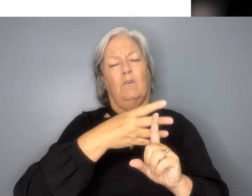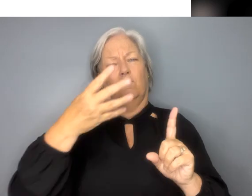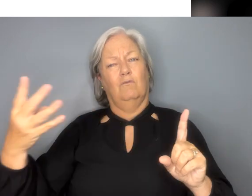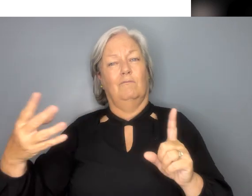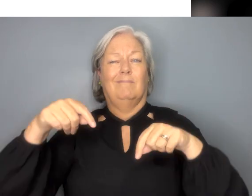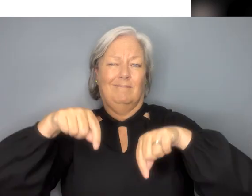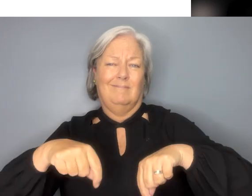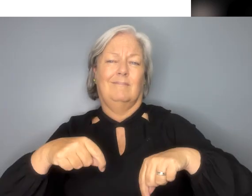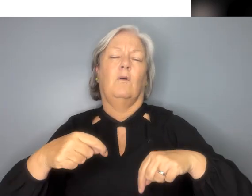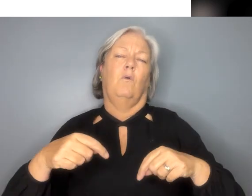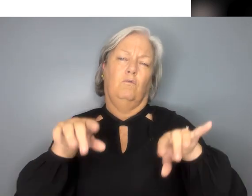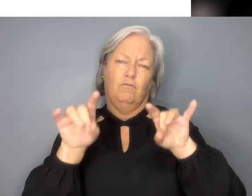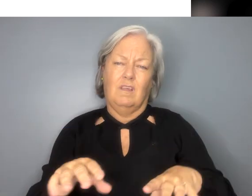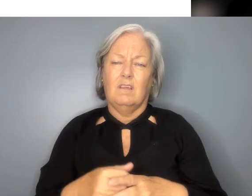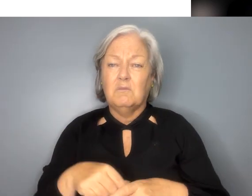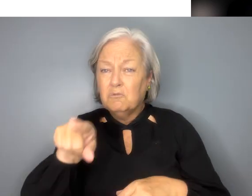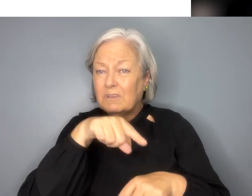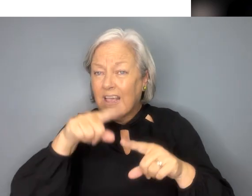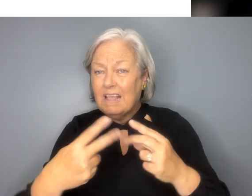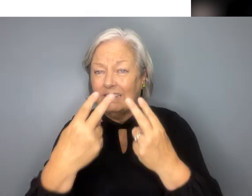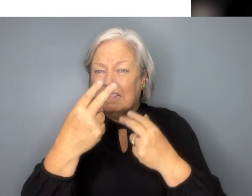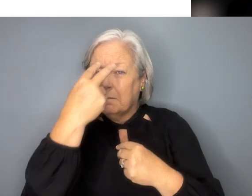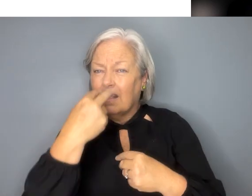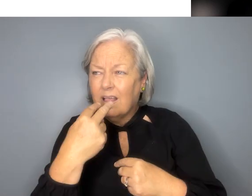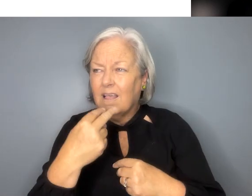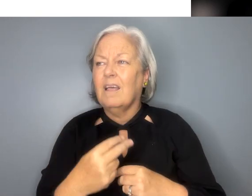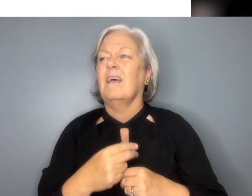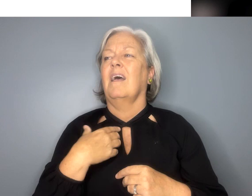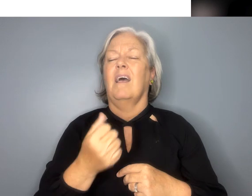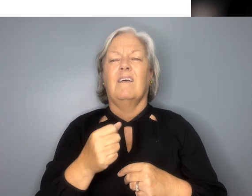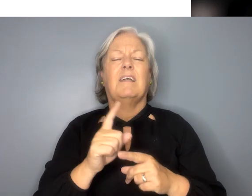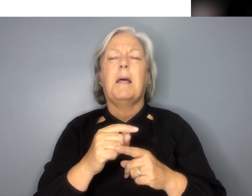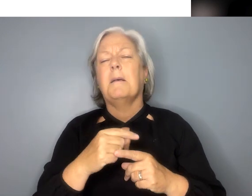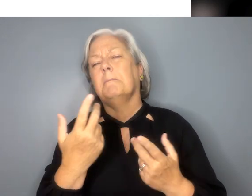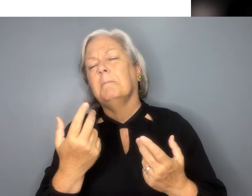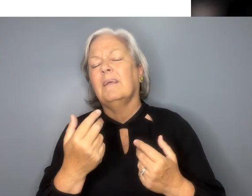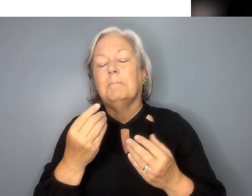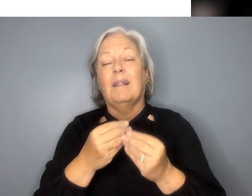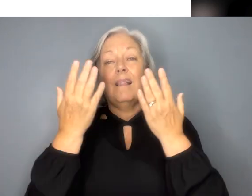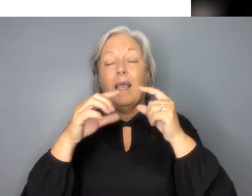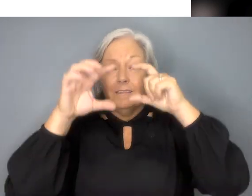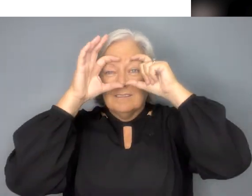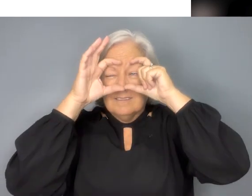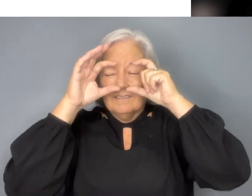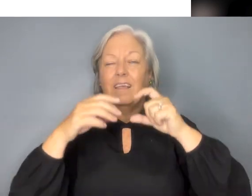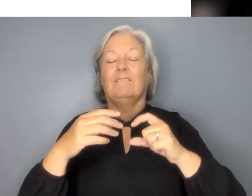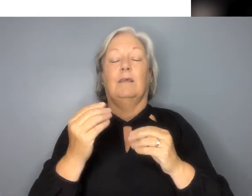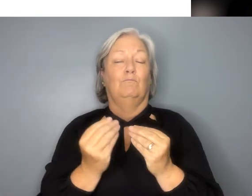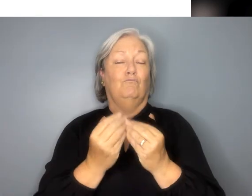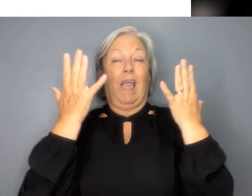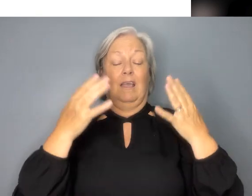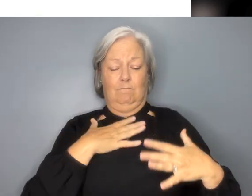who are LGBTQI here in Australia. For those who can't see me, I am wearing pink turquoise glasses. I'm a person of colour, and I